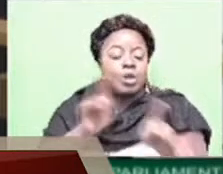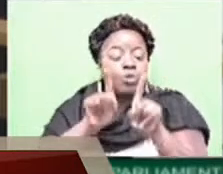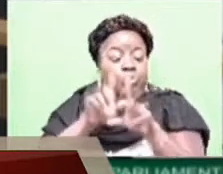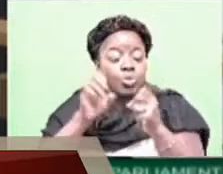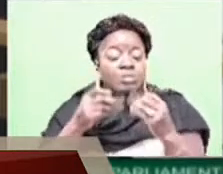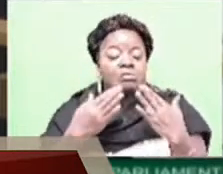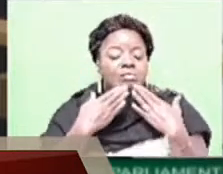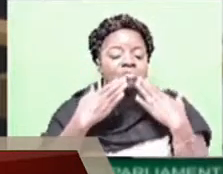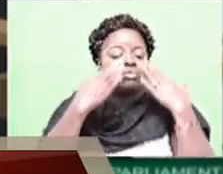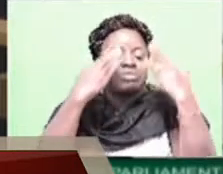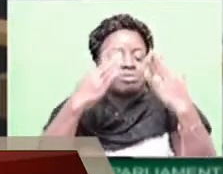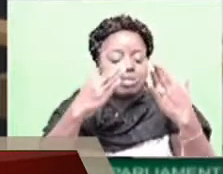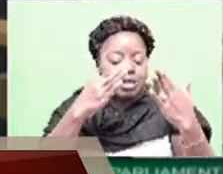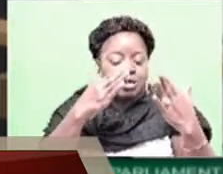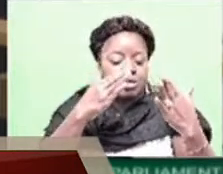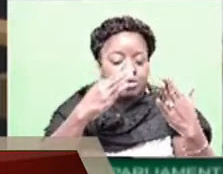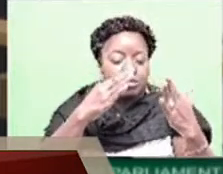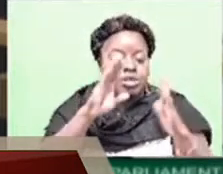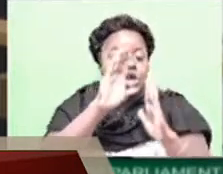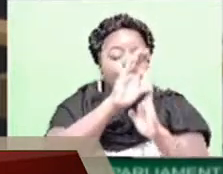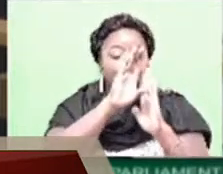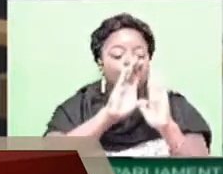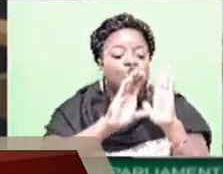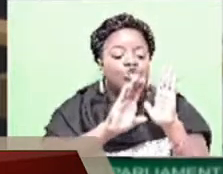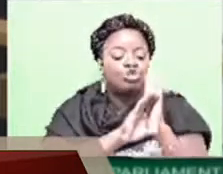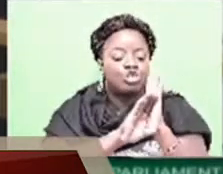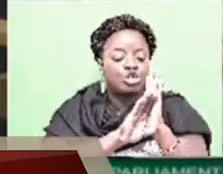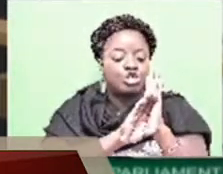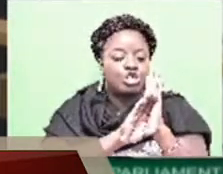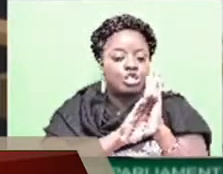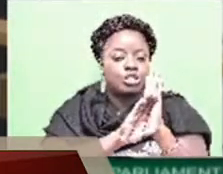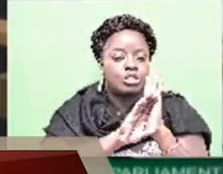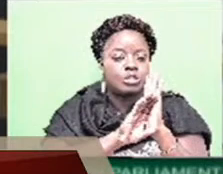of Barataria San Juan. Madam Speaker, sorry,